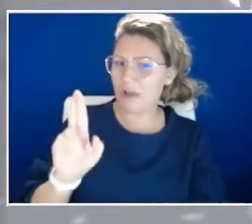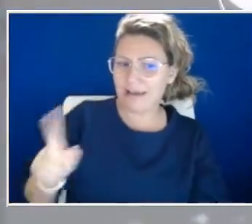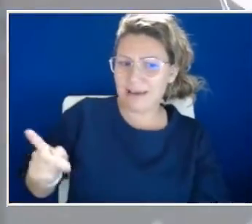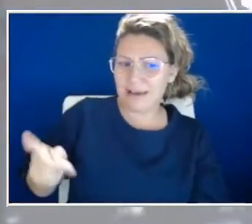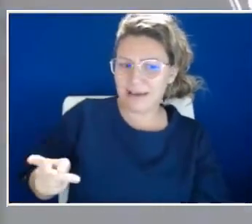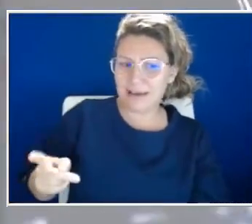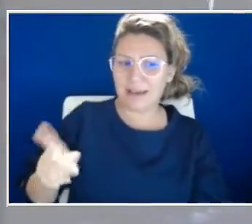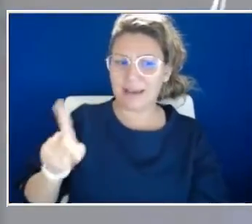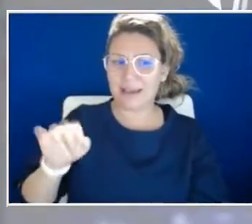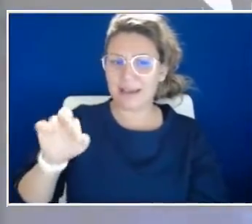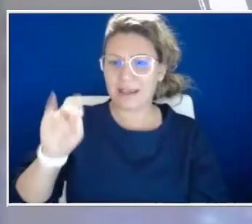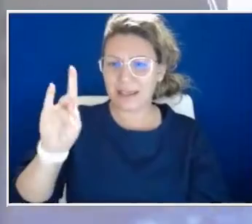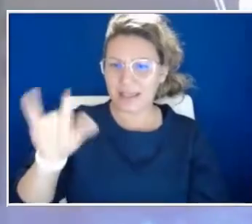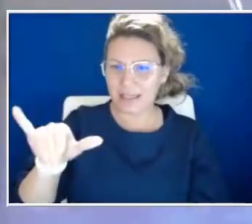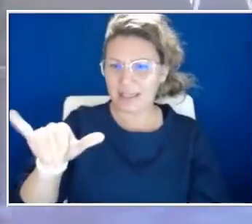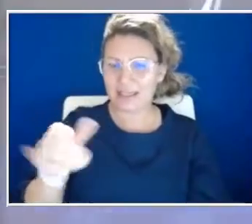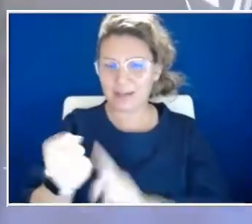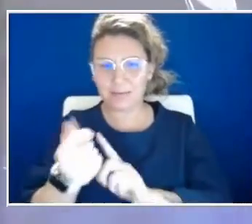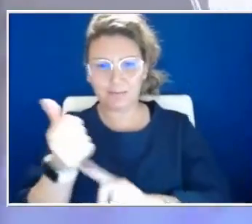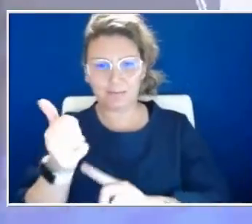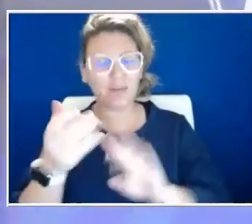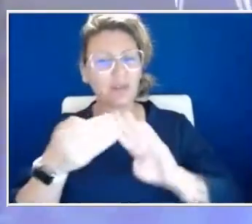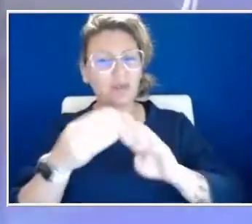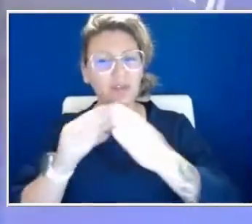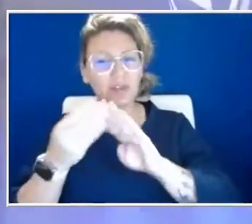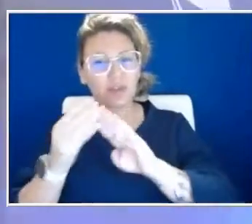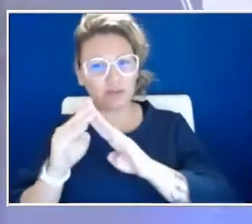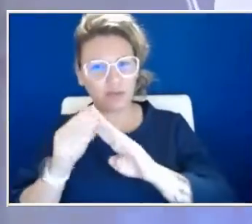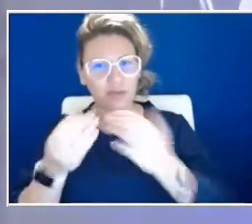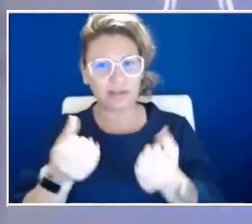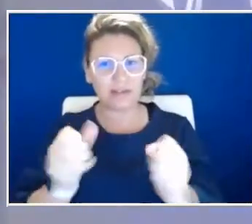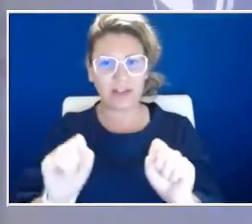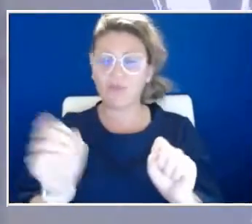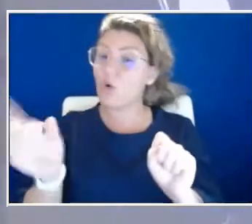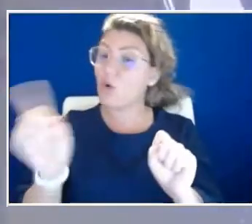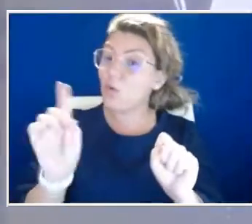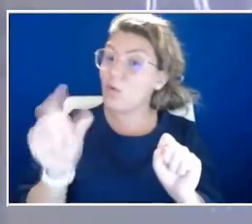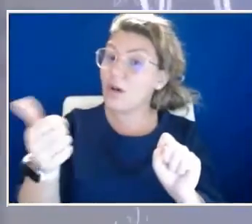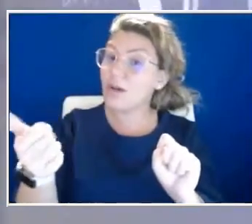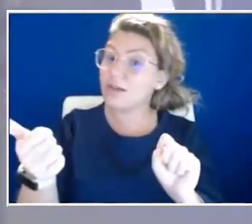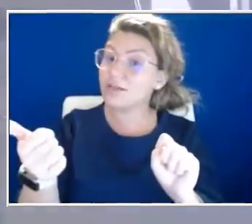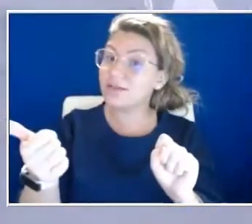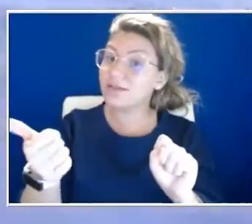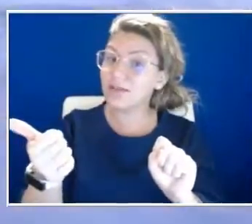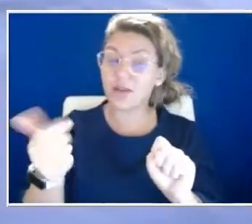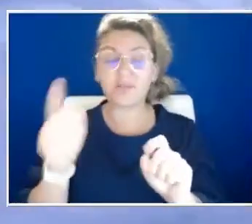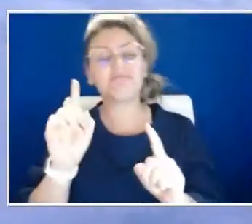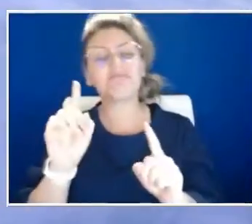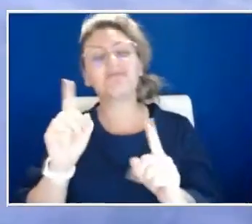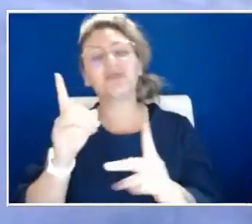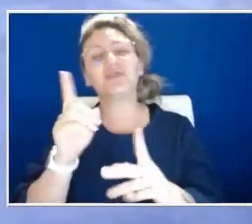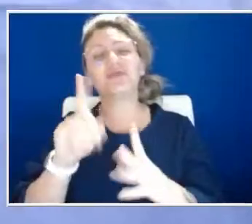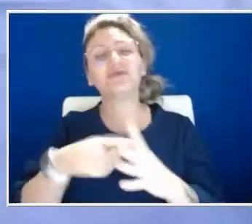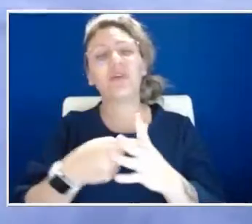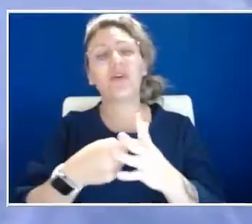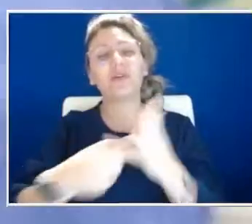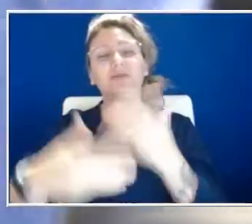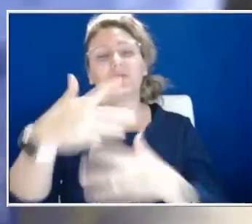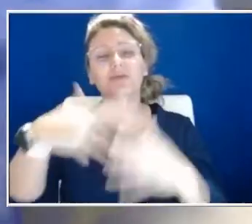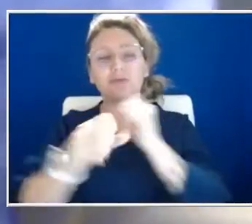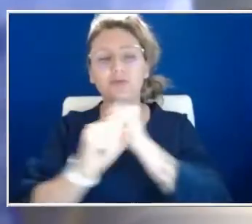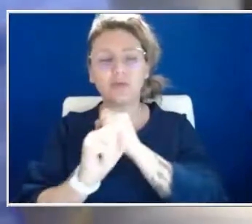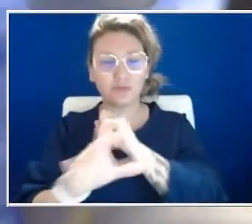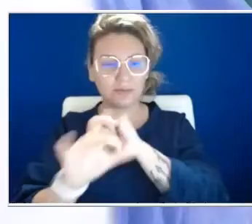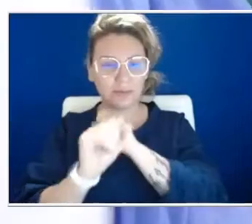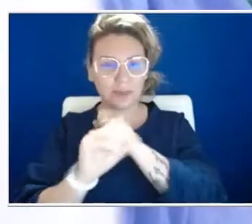out. It's a community effort that started, where else? Like many things, on social media. There was a call that went out